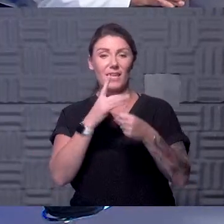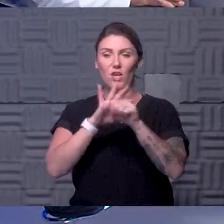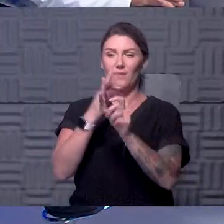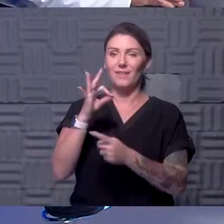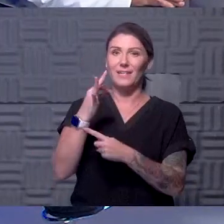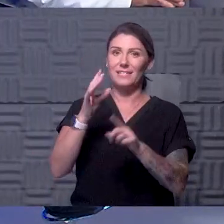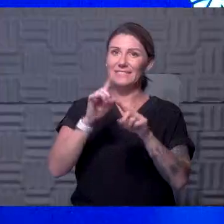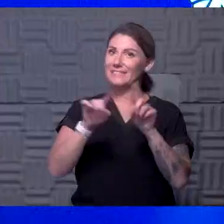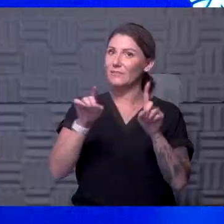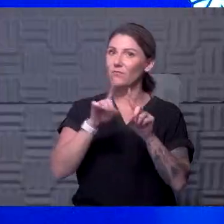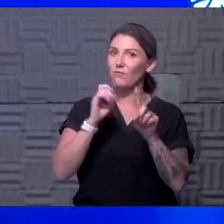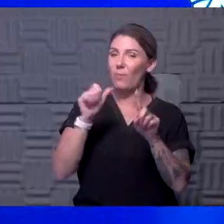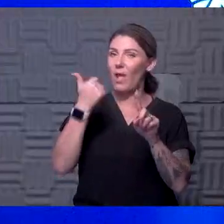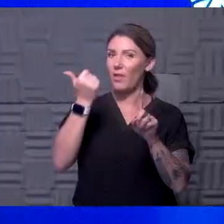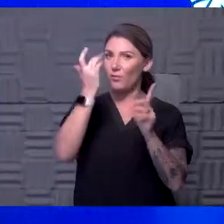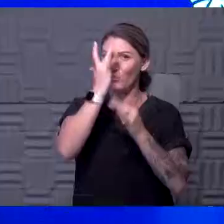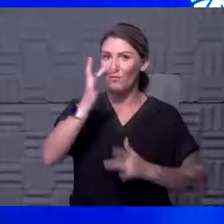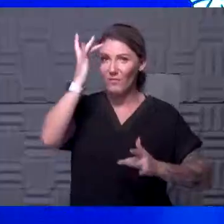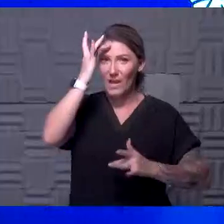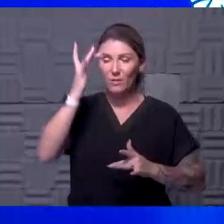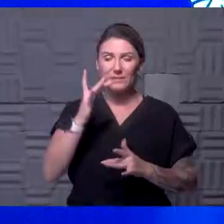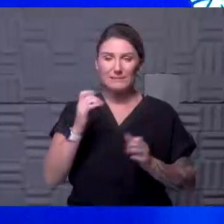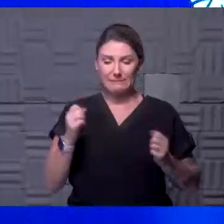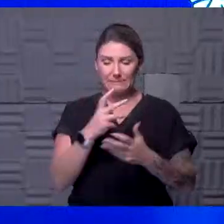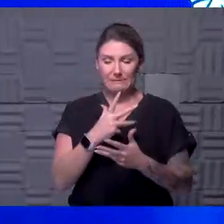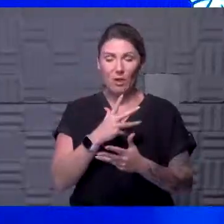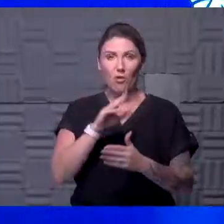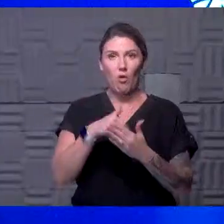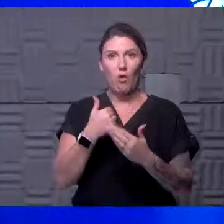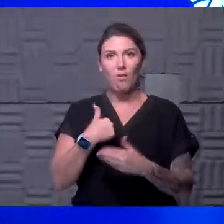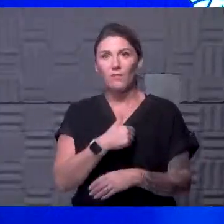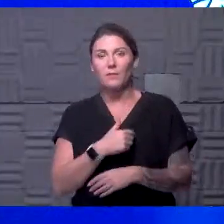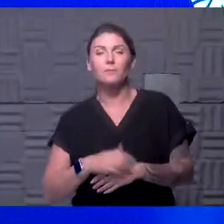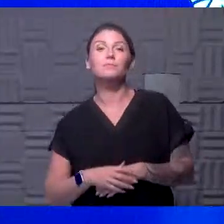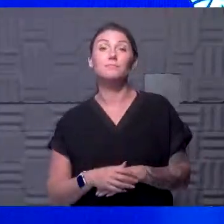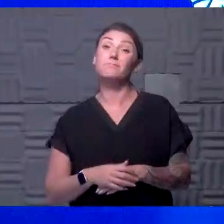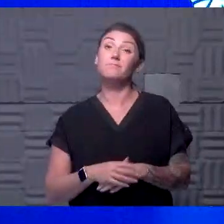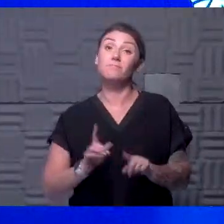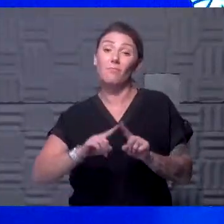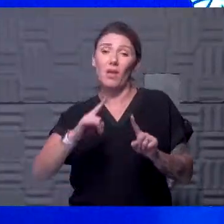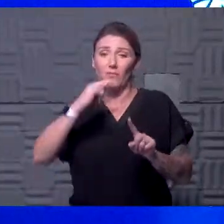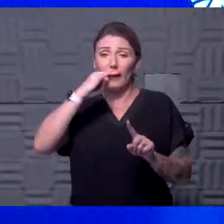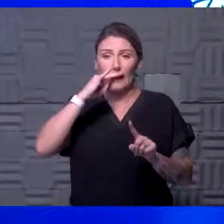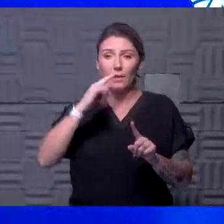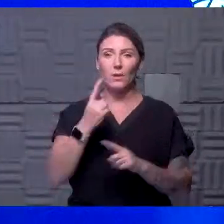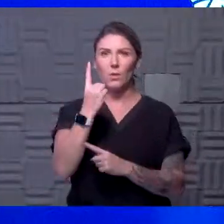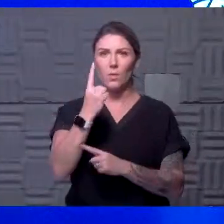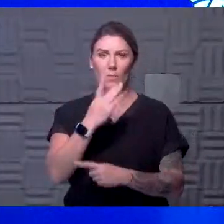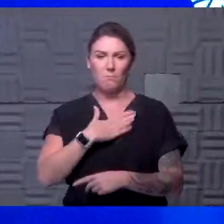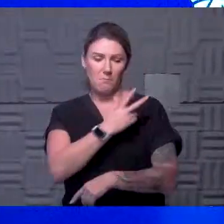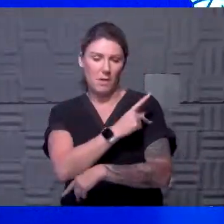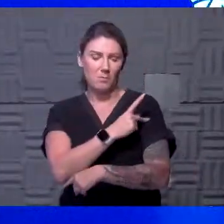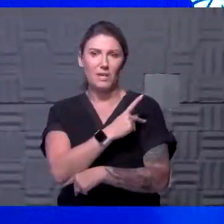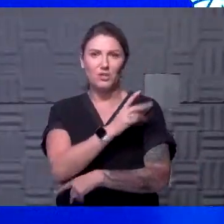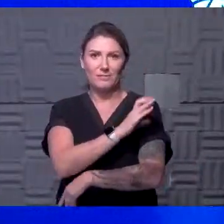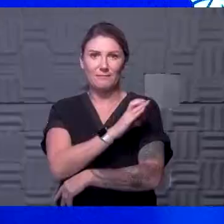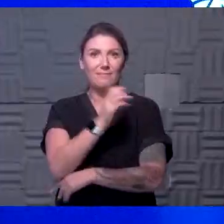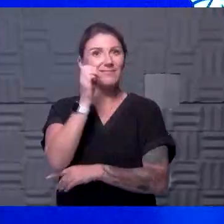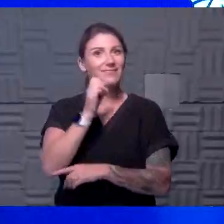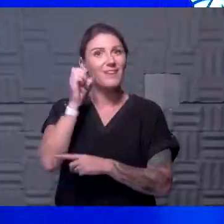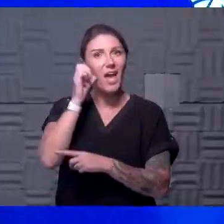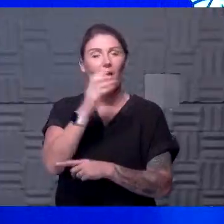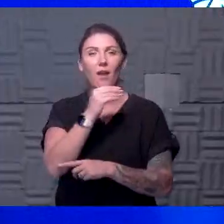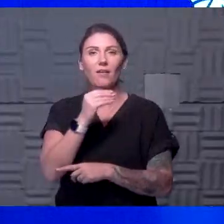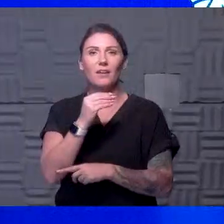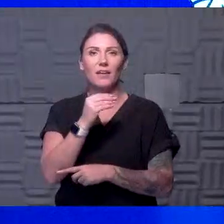than any other virus, and that's what has scared all of us a little bit. But if a kid has any, I had one of my patients in the clinic yesterday and